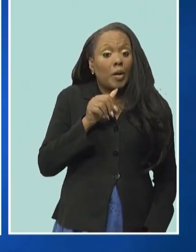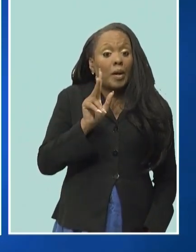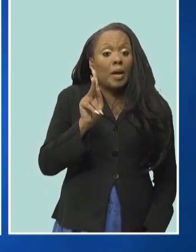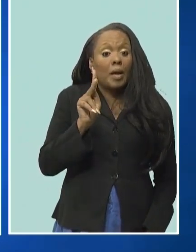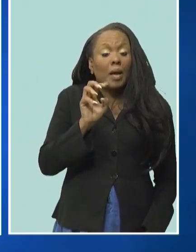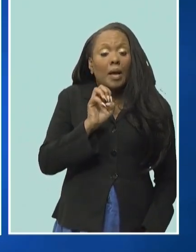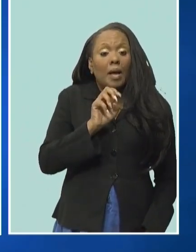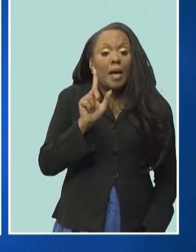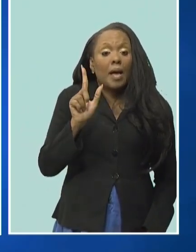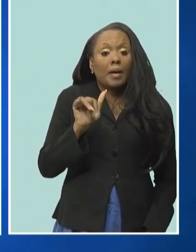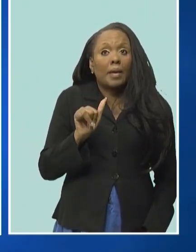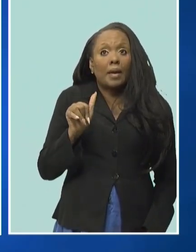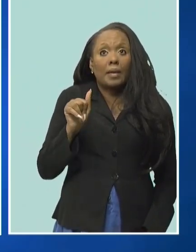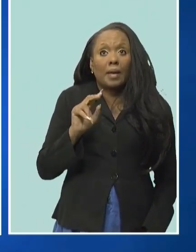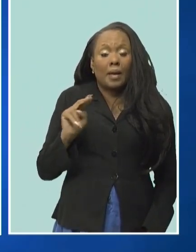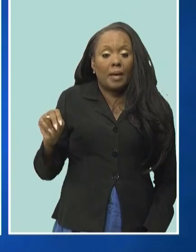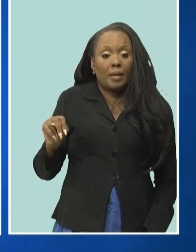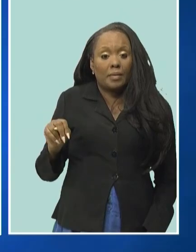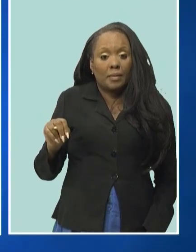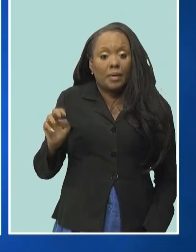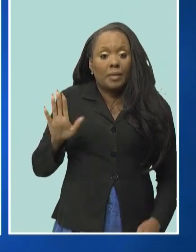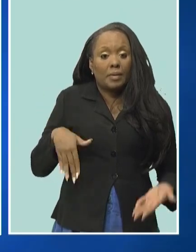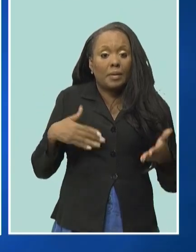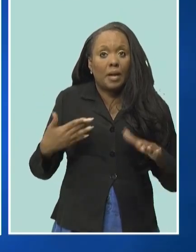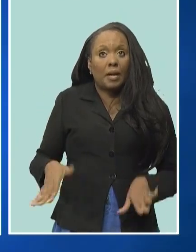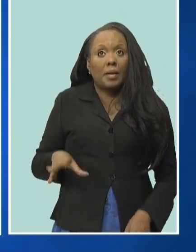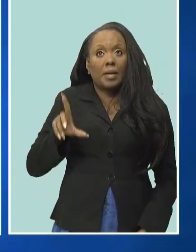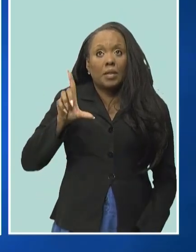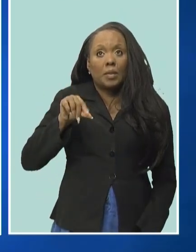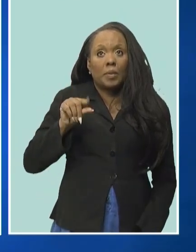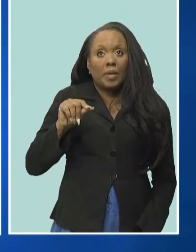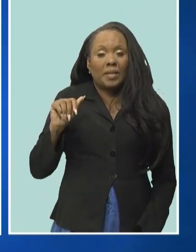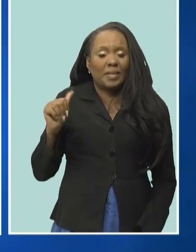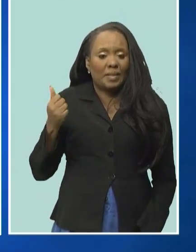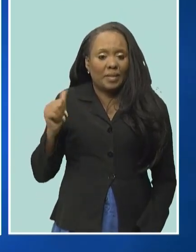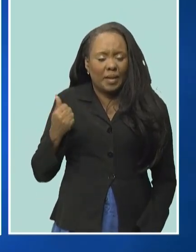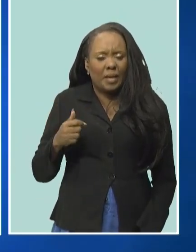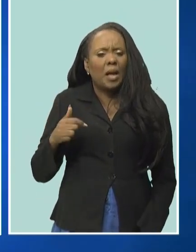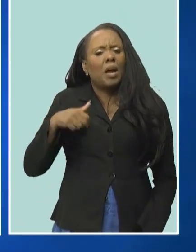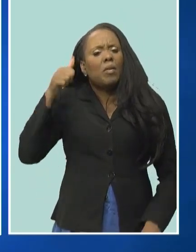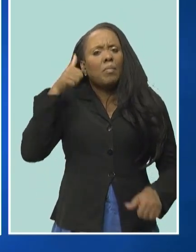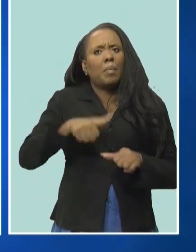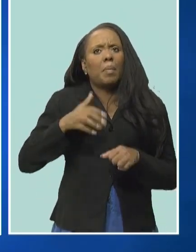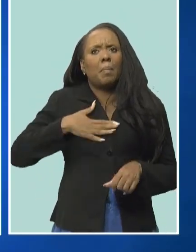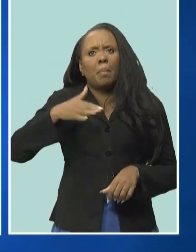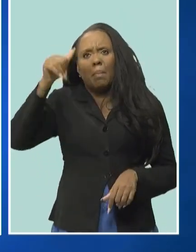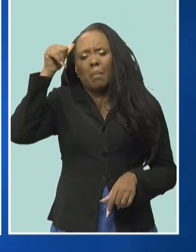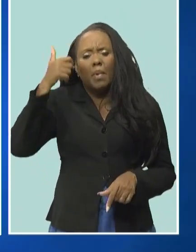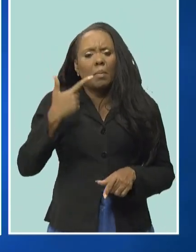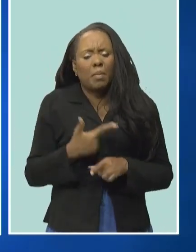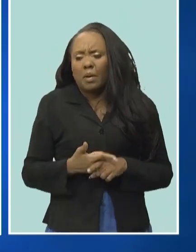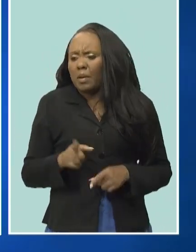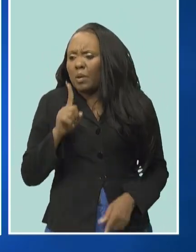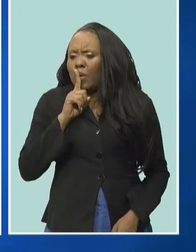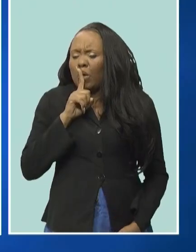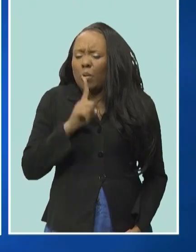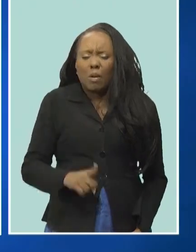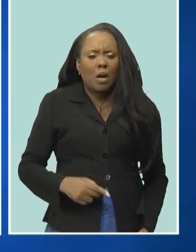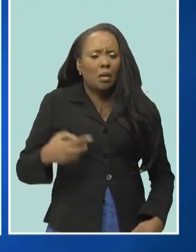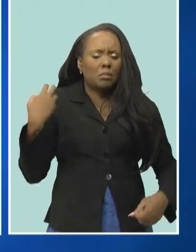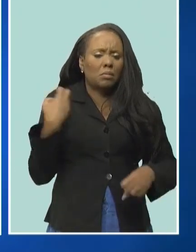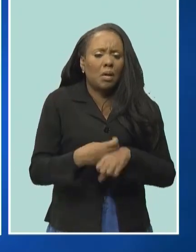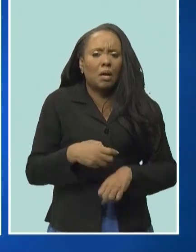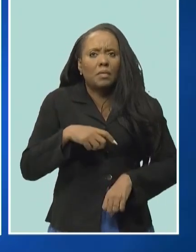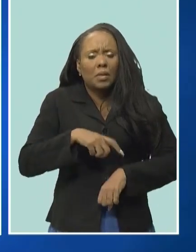Campus Trends fire back in September 2010. It was real hard for him, very hard for him, and he really stuck up with his daughter that he stayed there